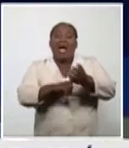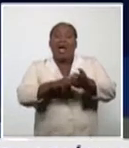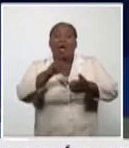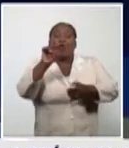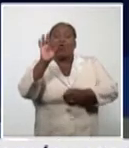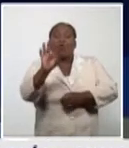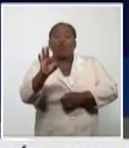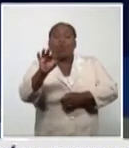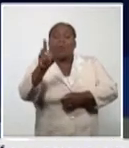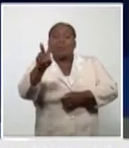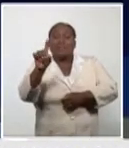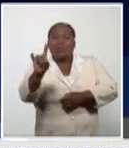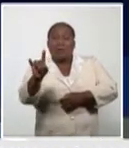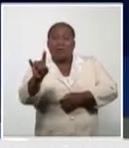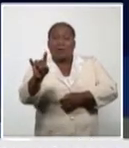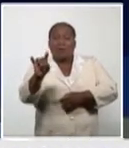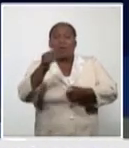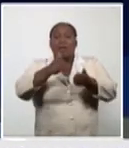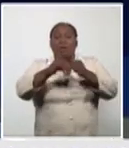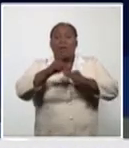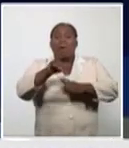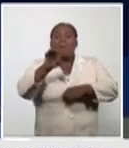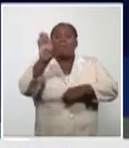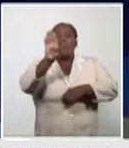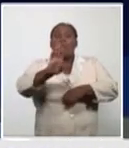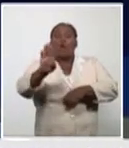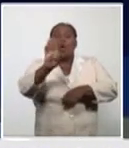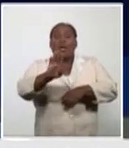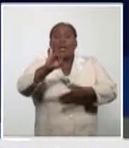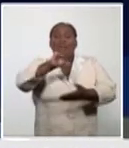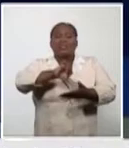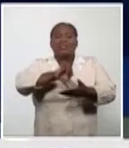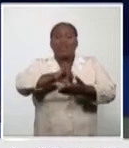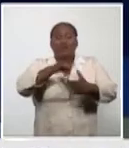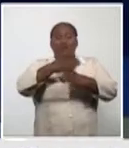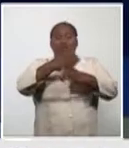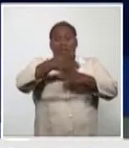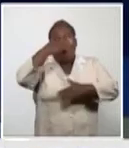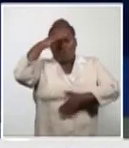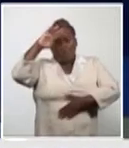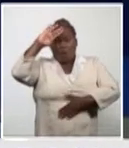Tropical Medicine Institute, 281 at the